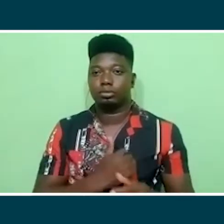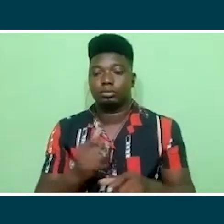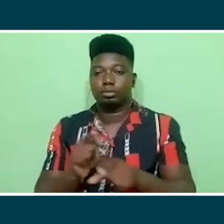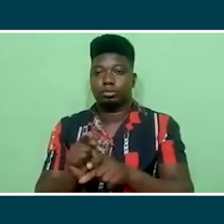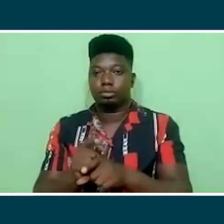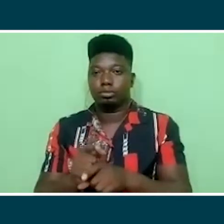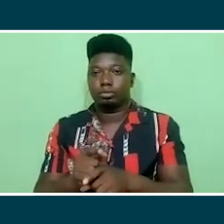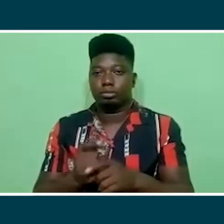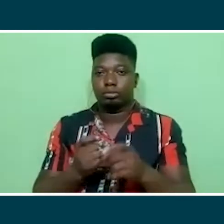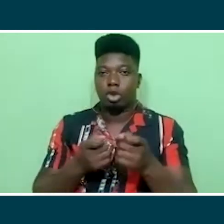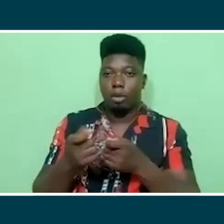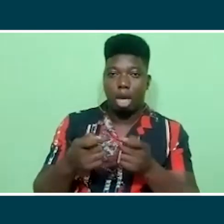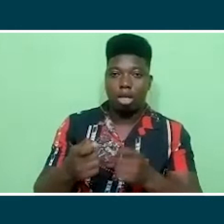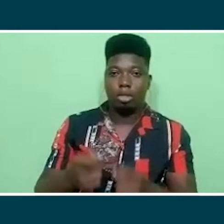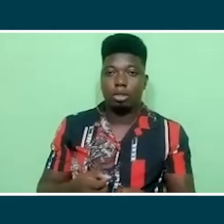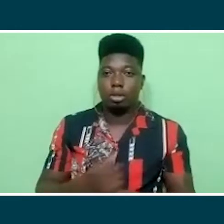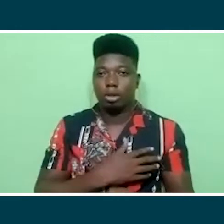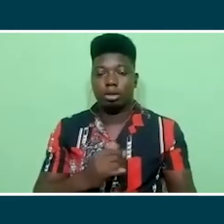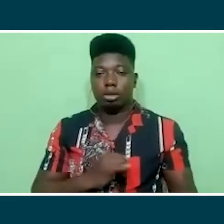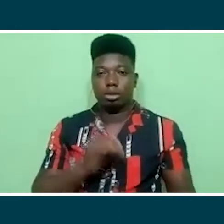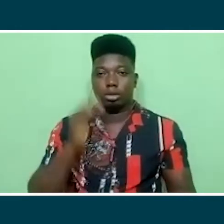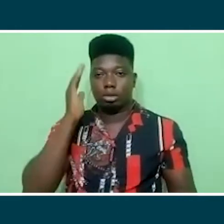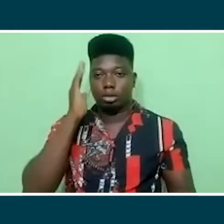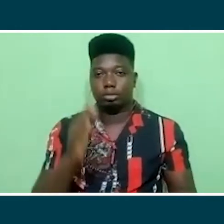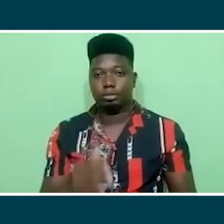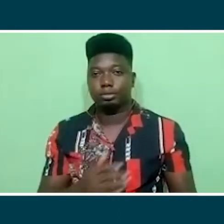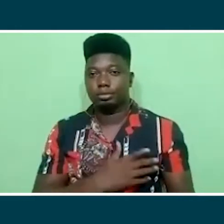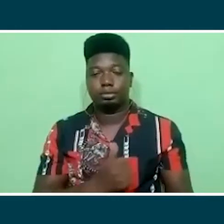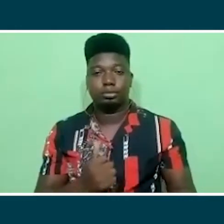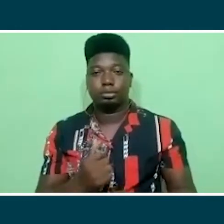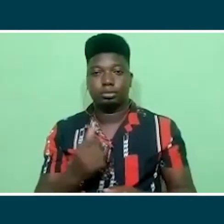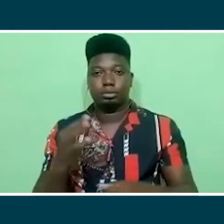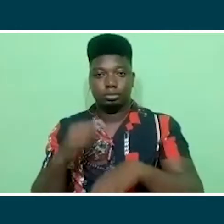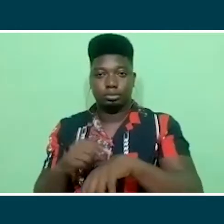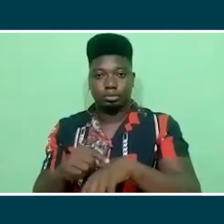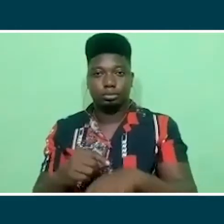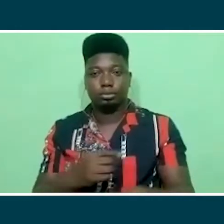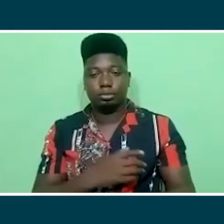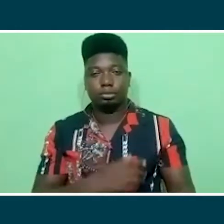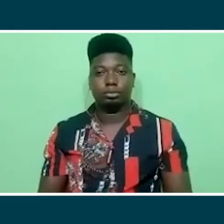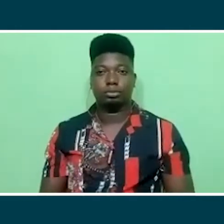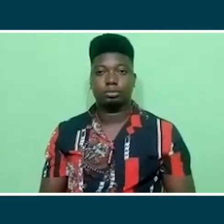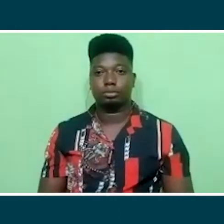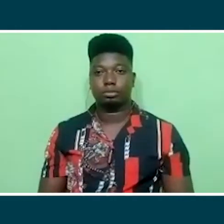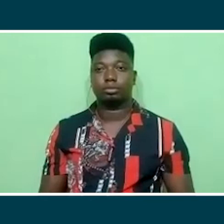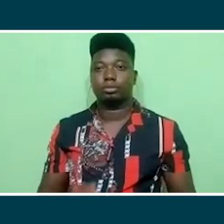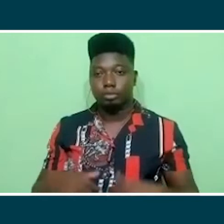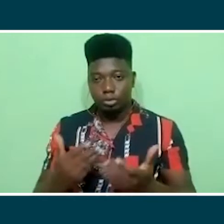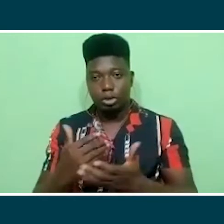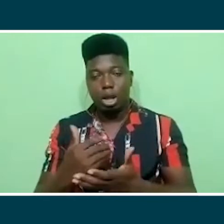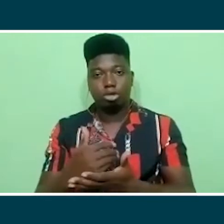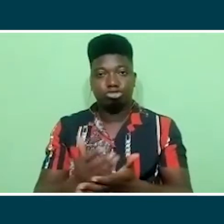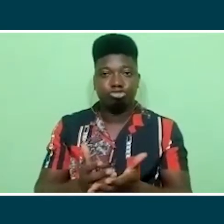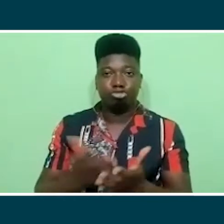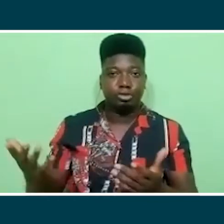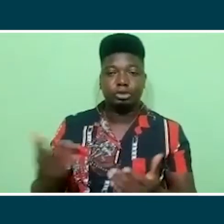our vernacular and vocabulary all the time, but I think, again, we're all gatekeepers of something. And I don't know if it's my place to speak